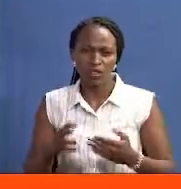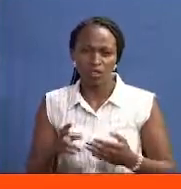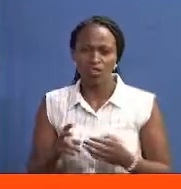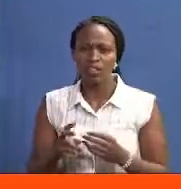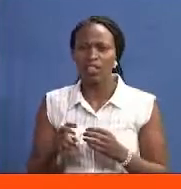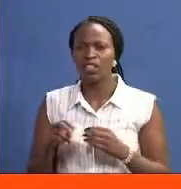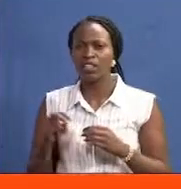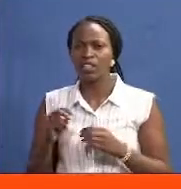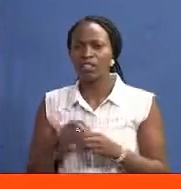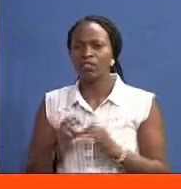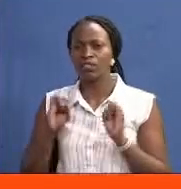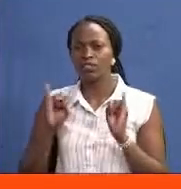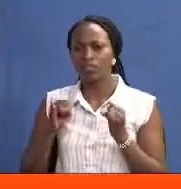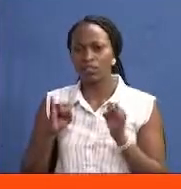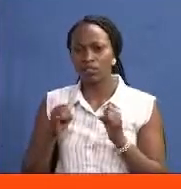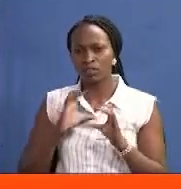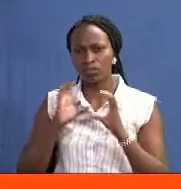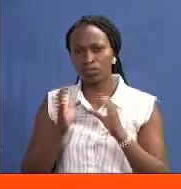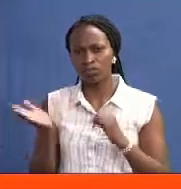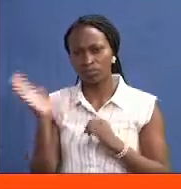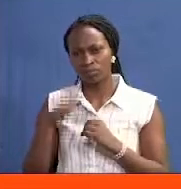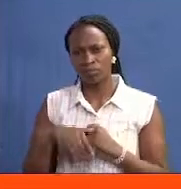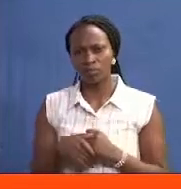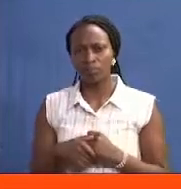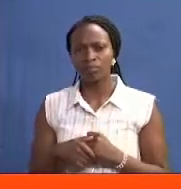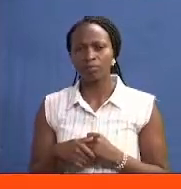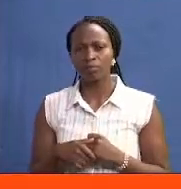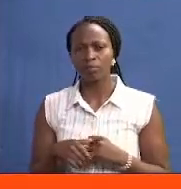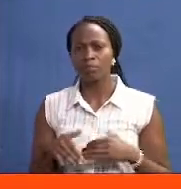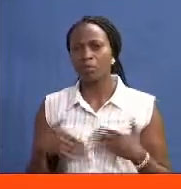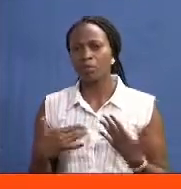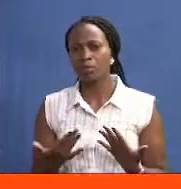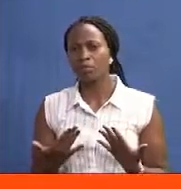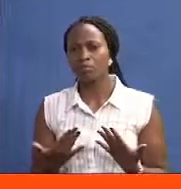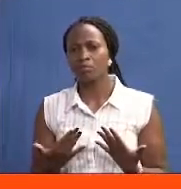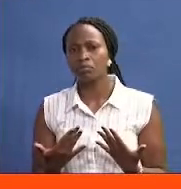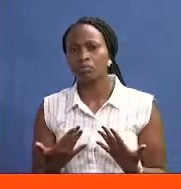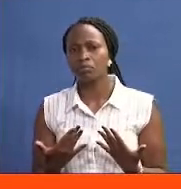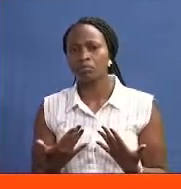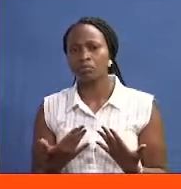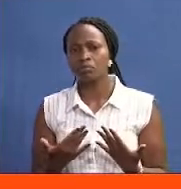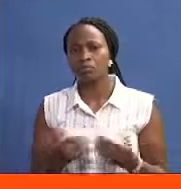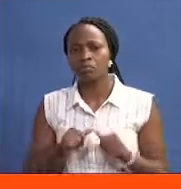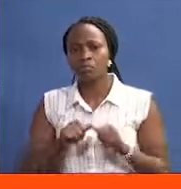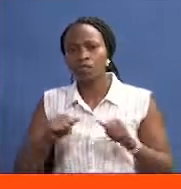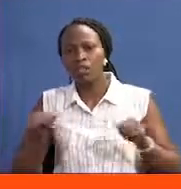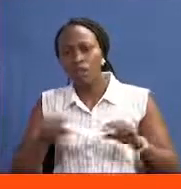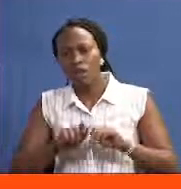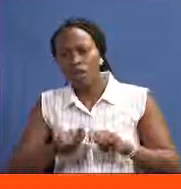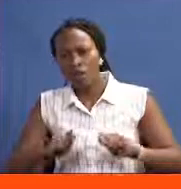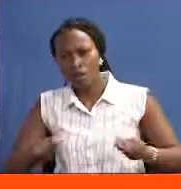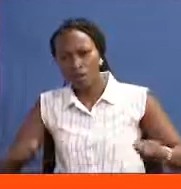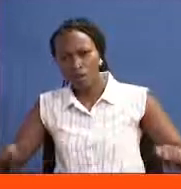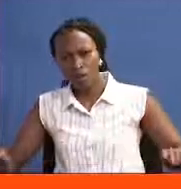correct to judge like that is the communication coming back? You could actually look at it that way, mm-hmm. that for a long time the mainstream media had